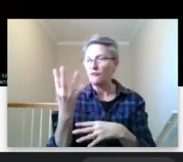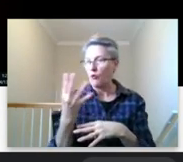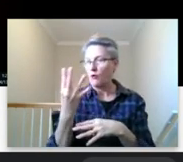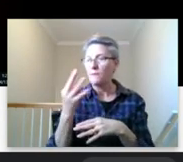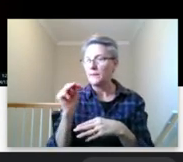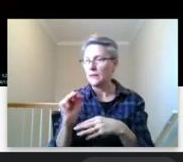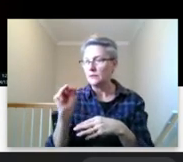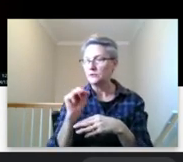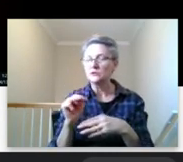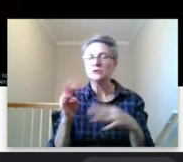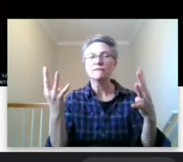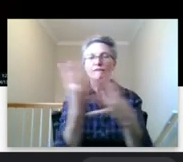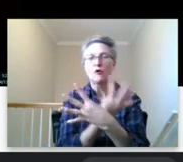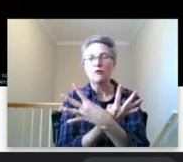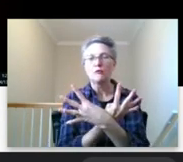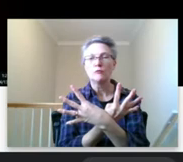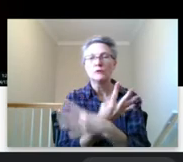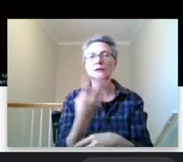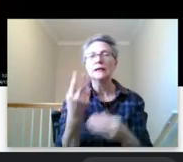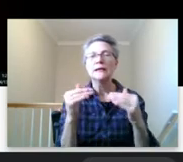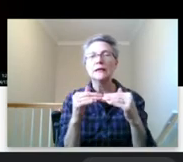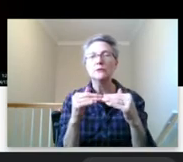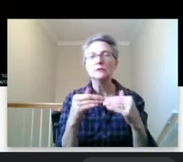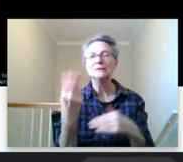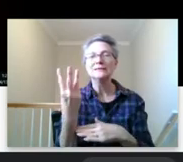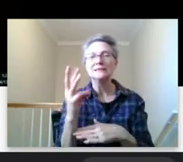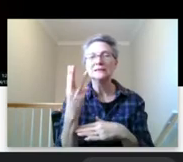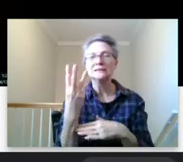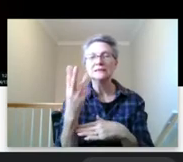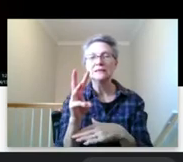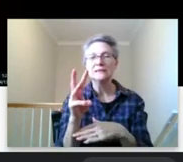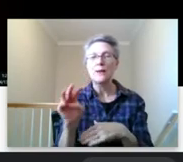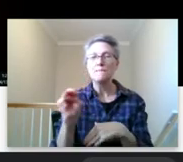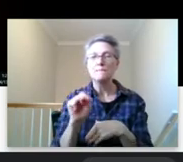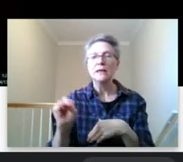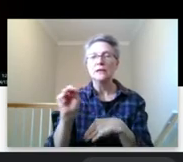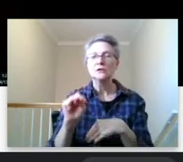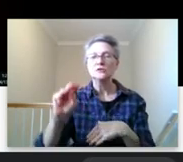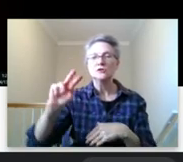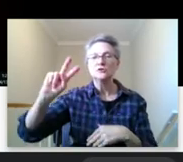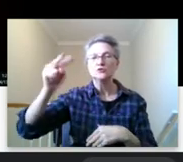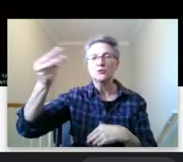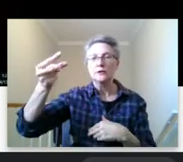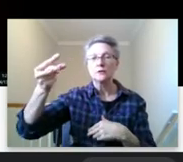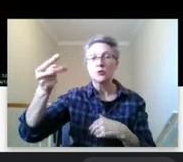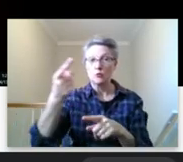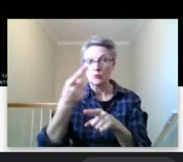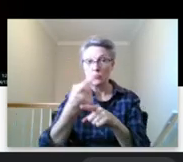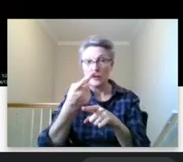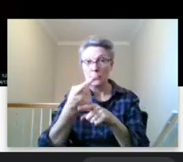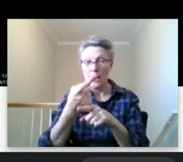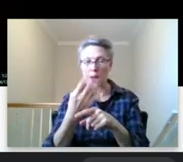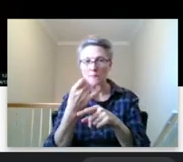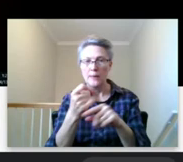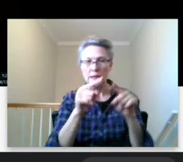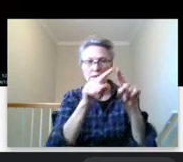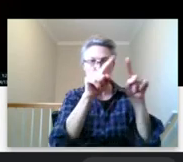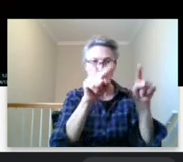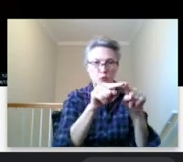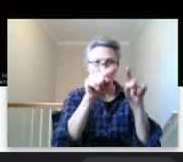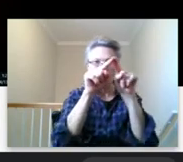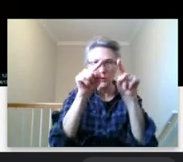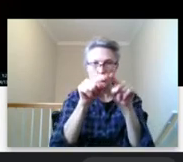4 is 16 meters squared, right? Because we're thinking how many of those square units does it take to